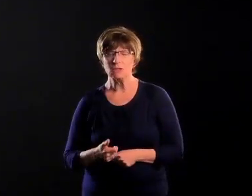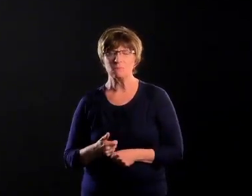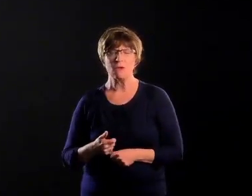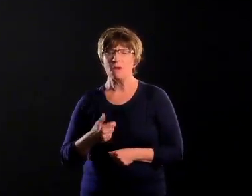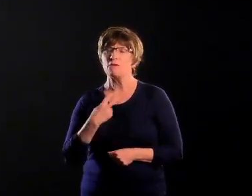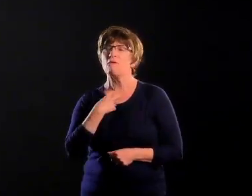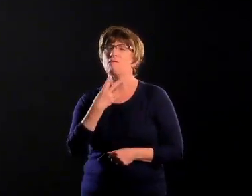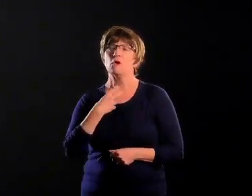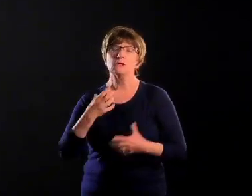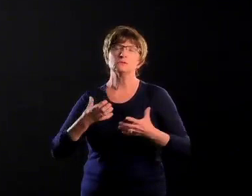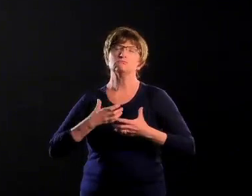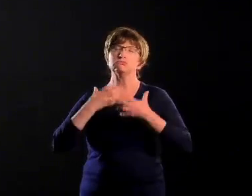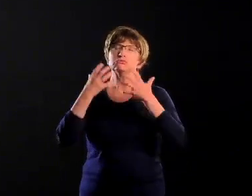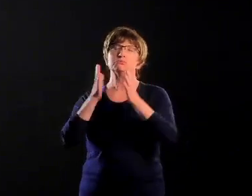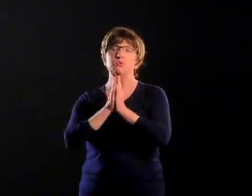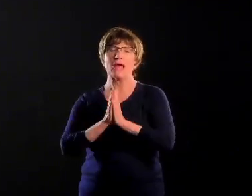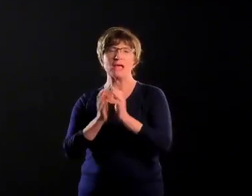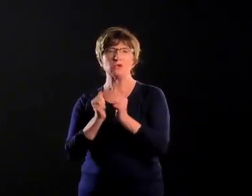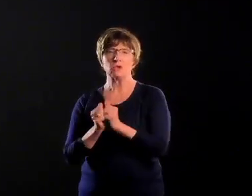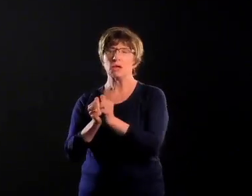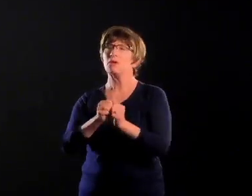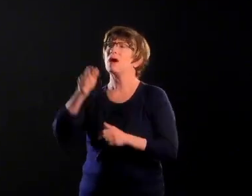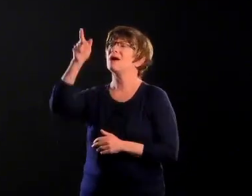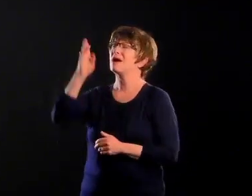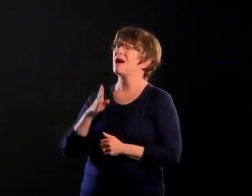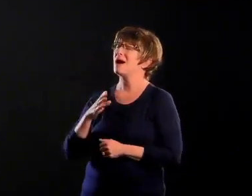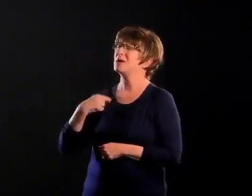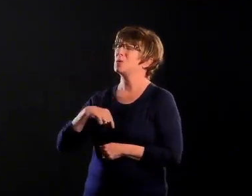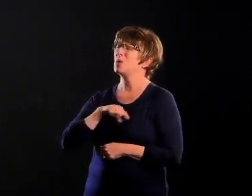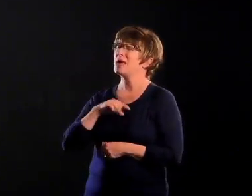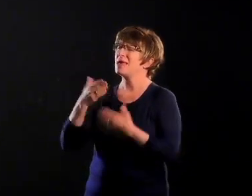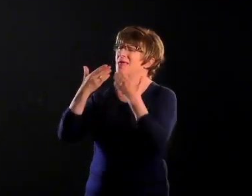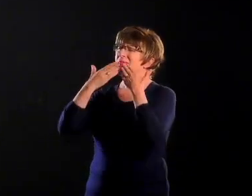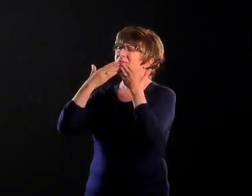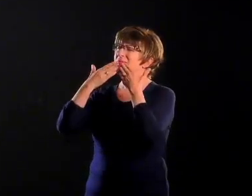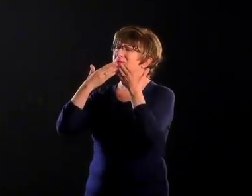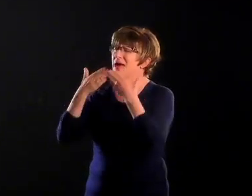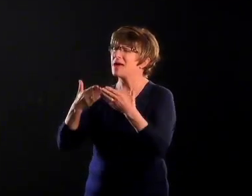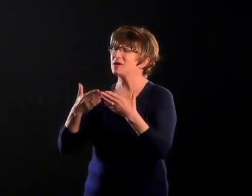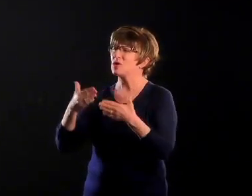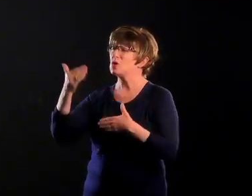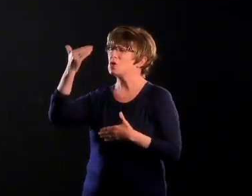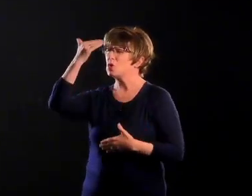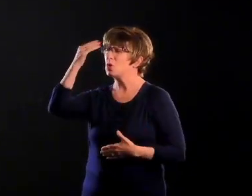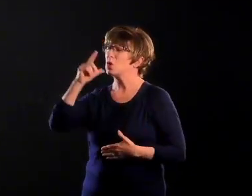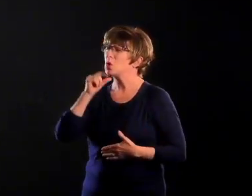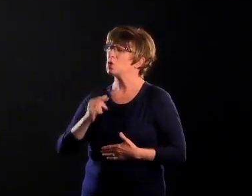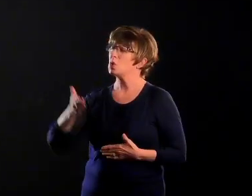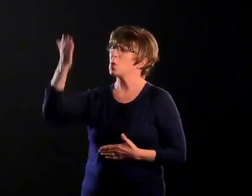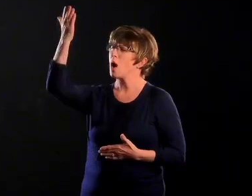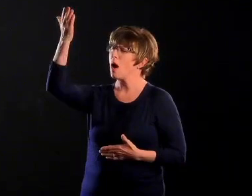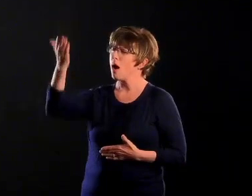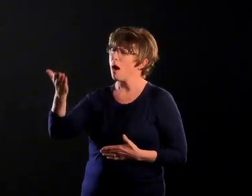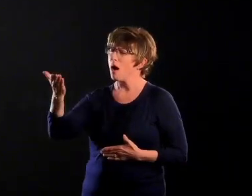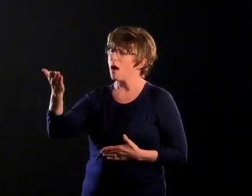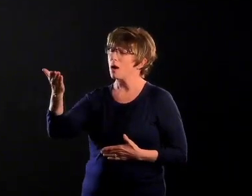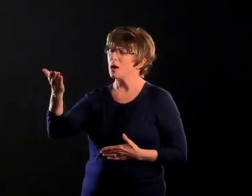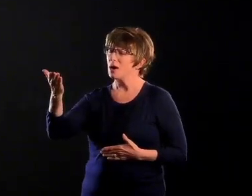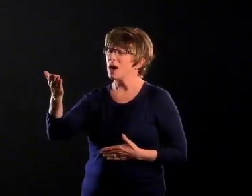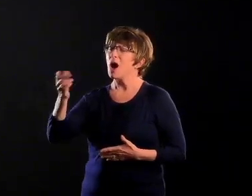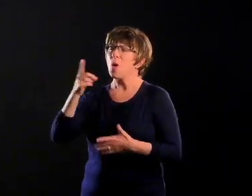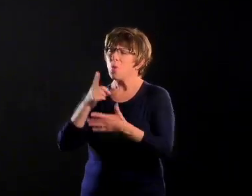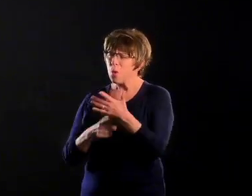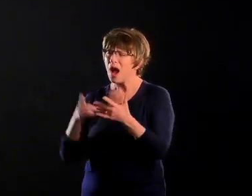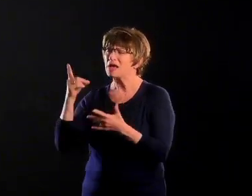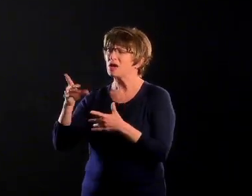voice and let's pray together. God, we thank you that knowing who you are and knowing what